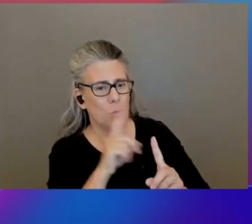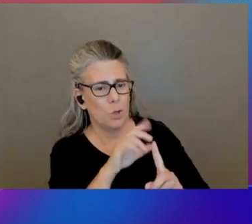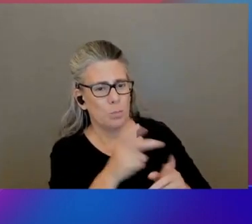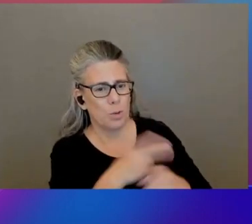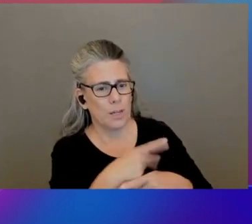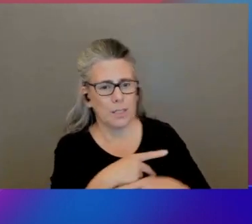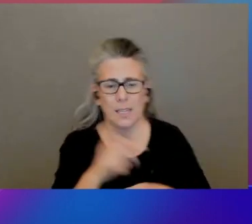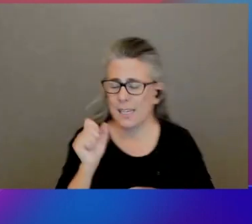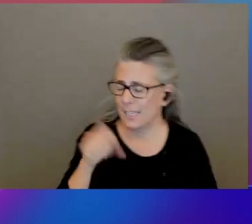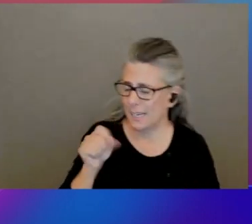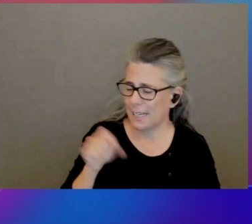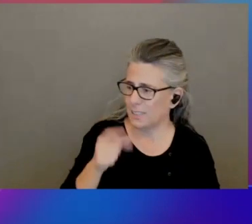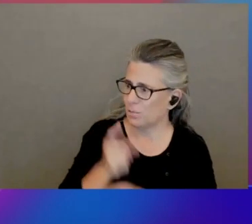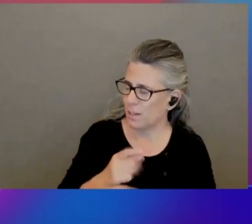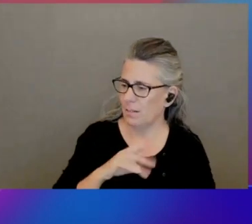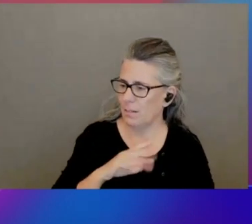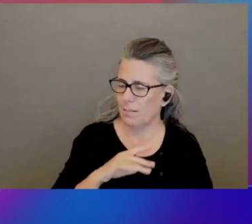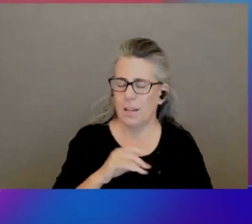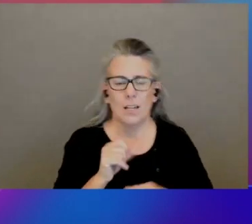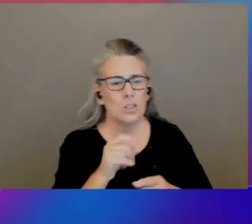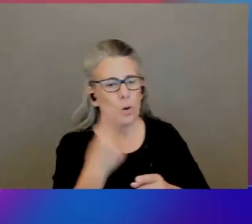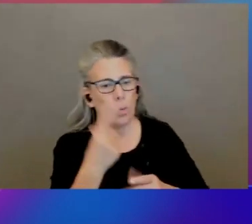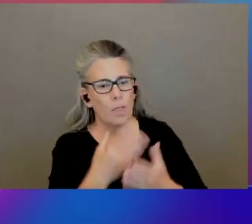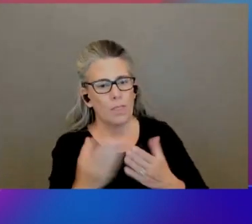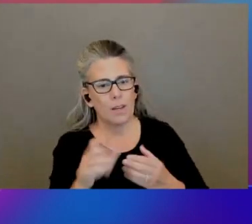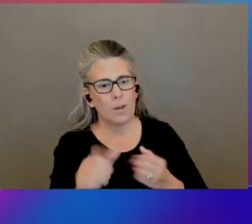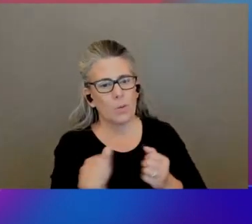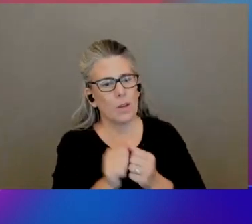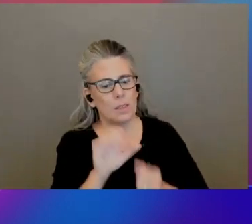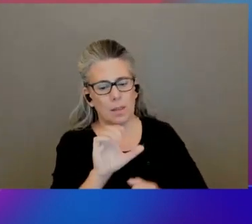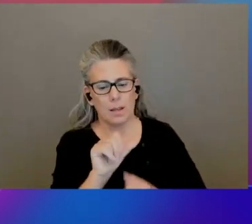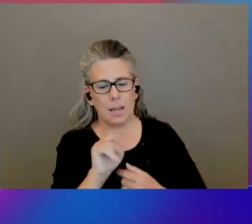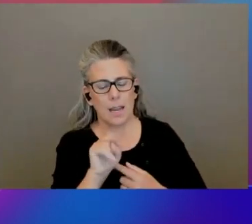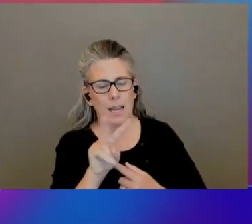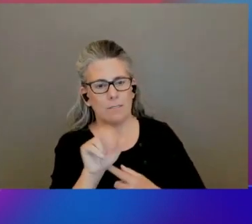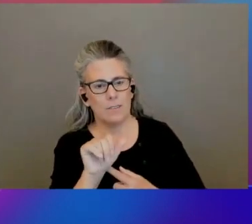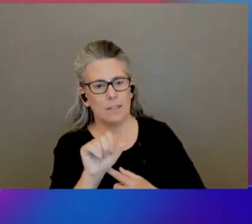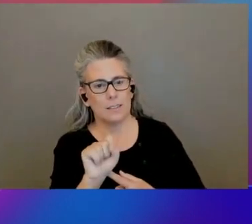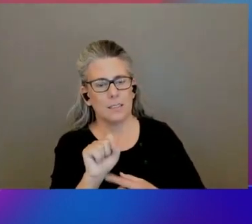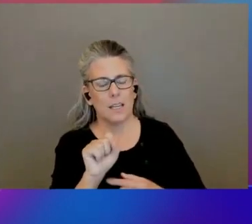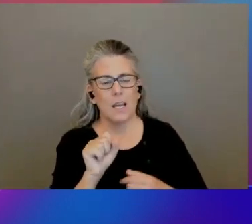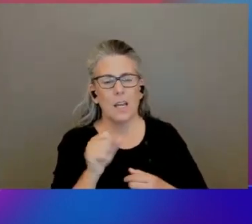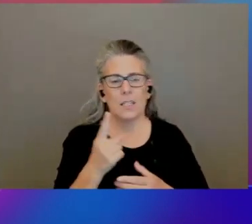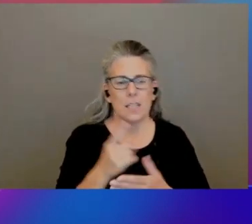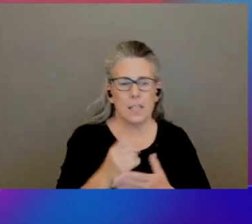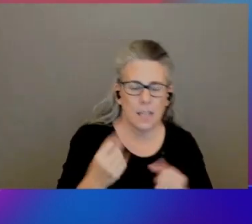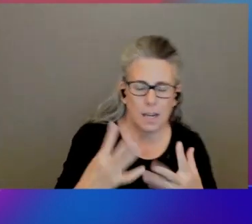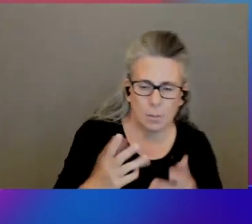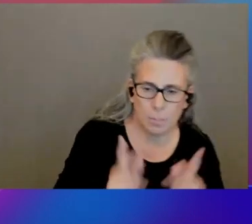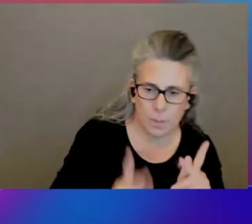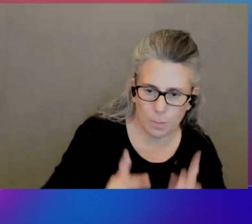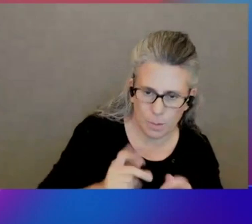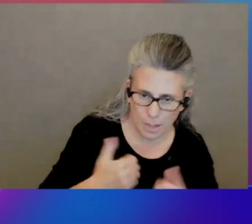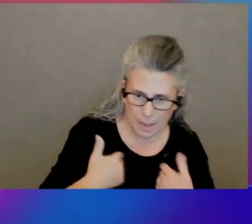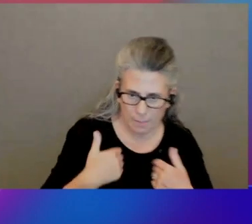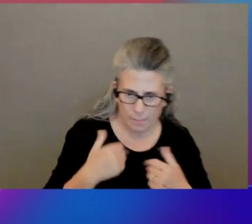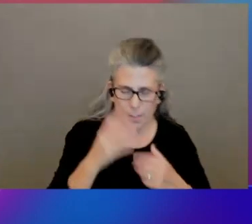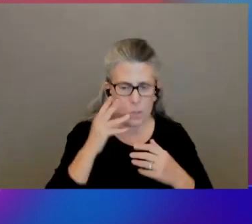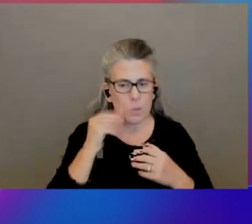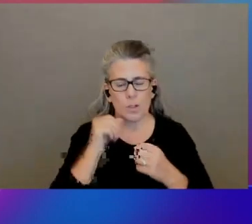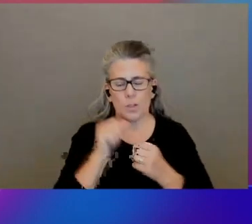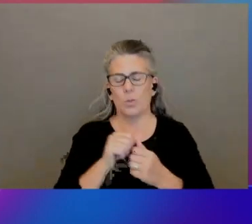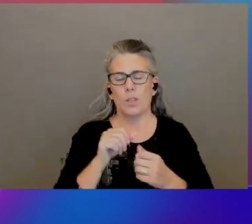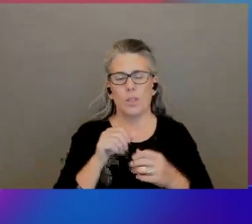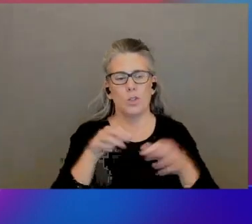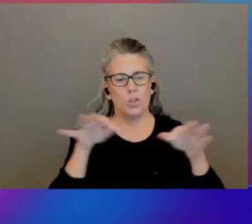people do have experience with these descriptive statistics, like, oh, here's the mean, here's kind of the trend, and then